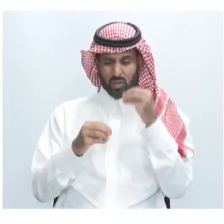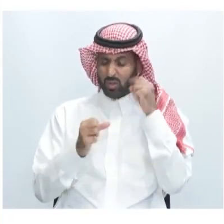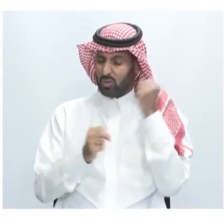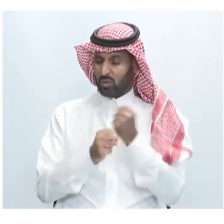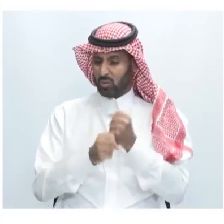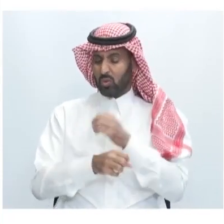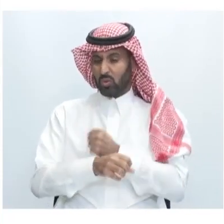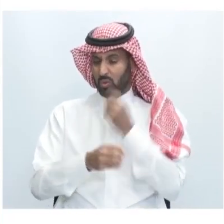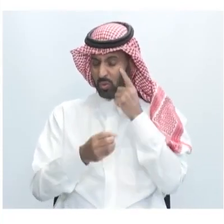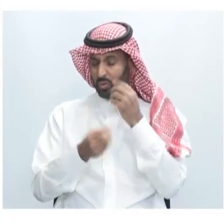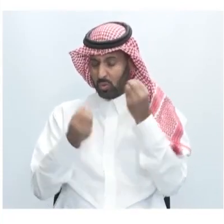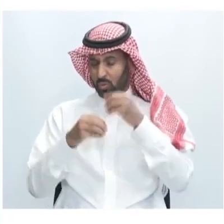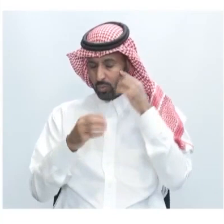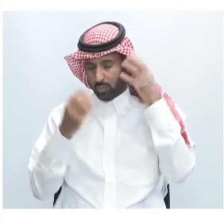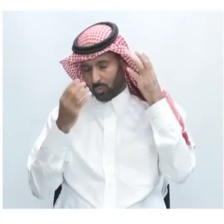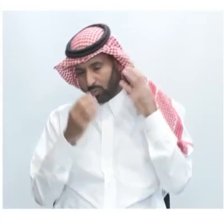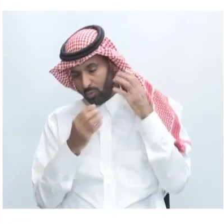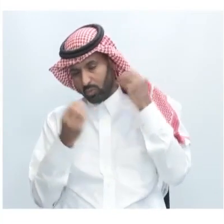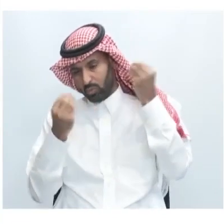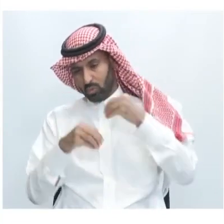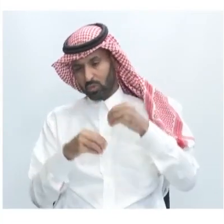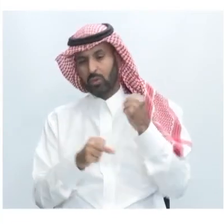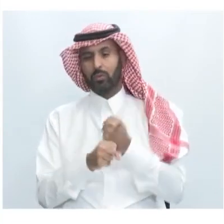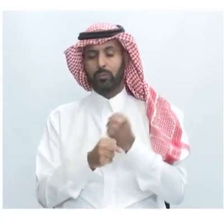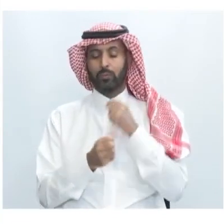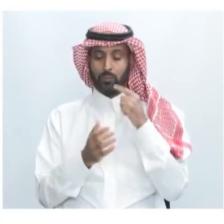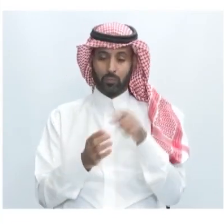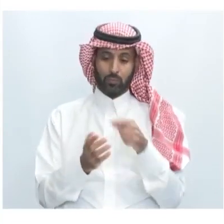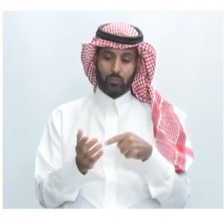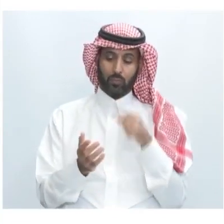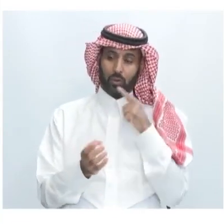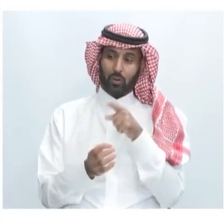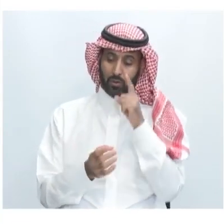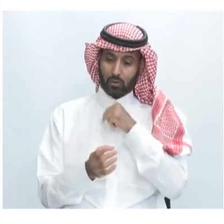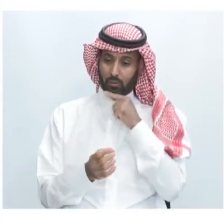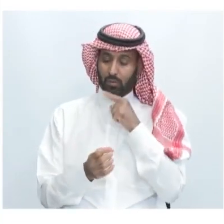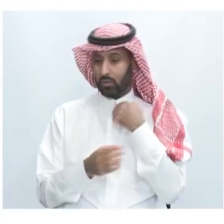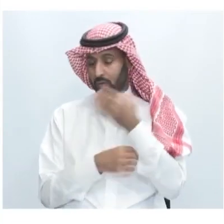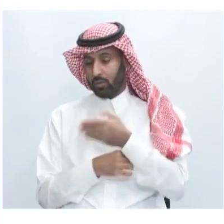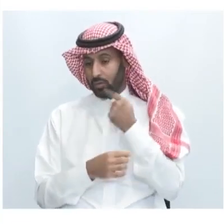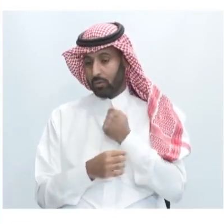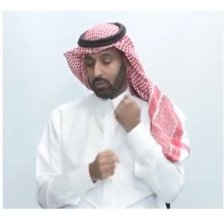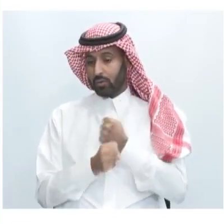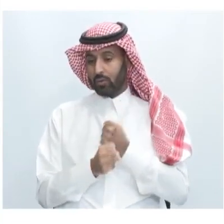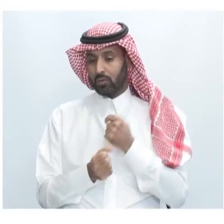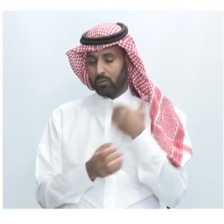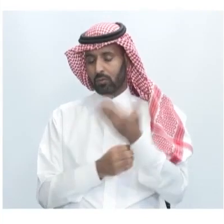She has an overload of work. So she has too much to do. She has an